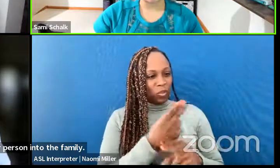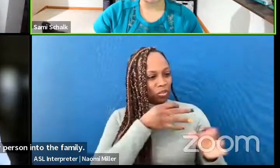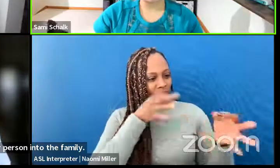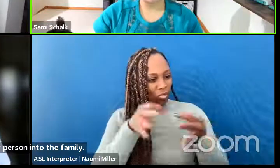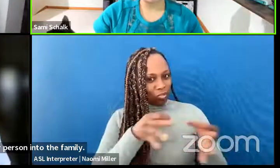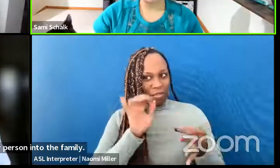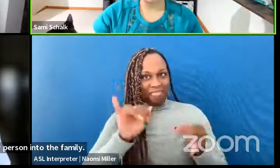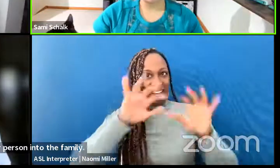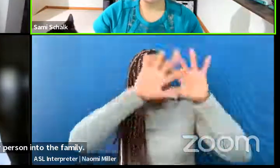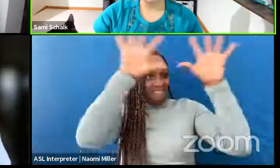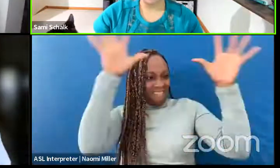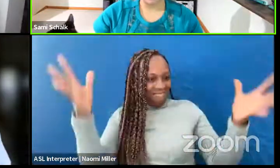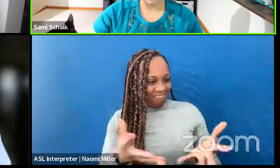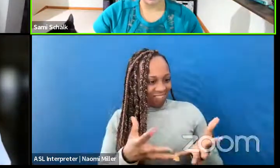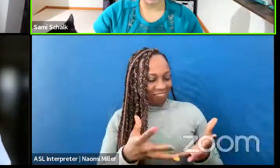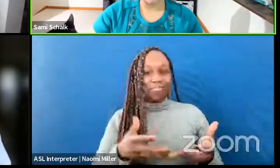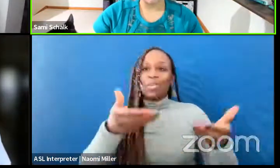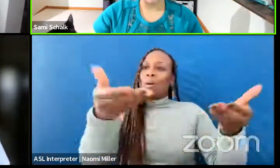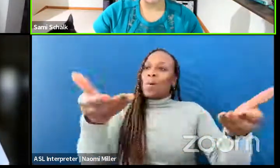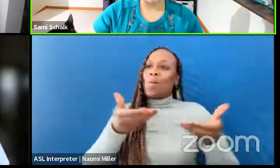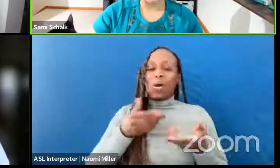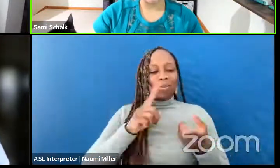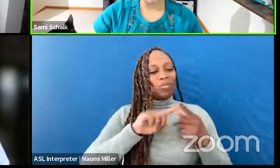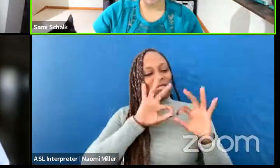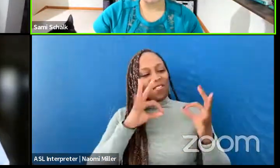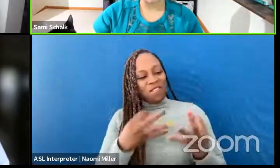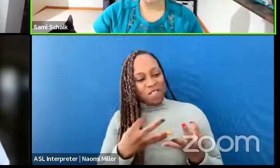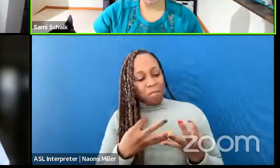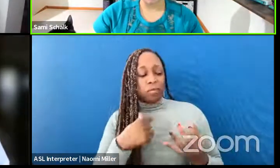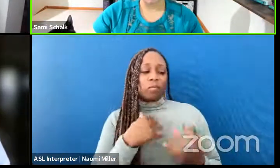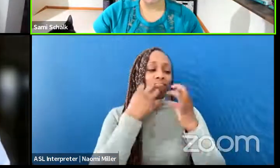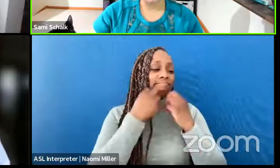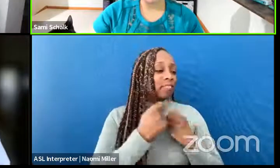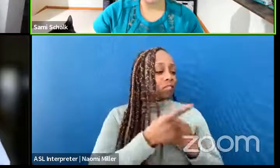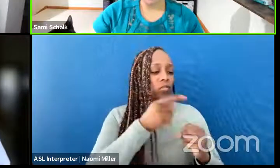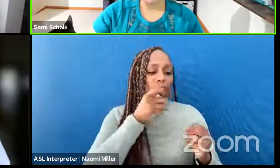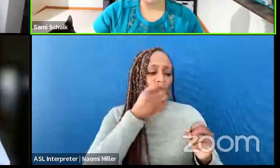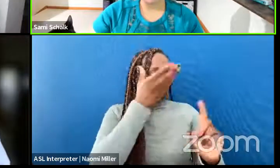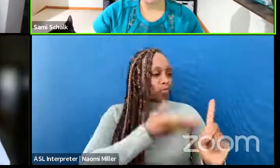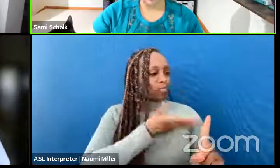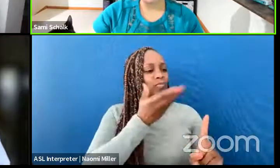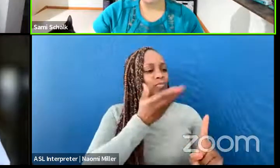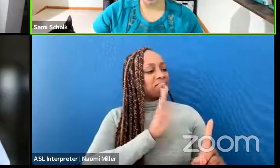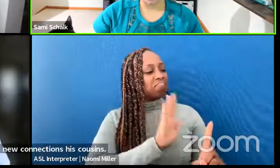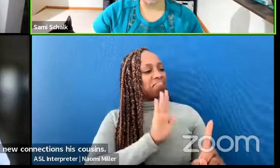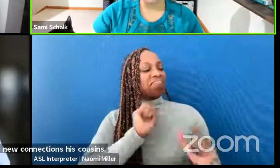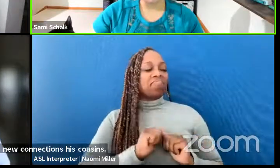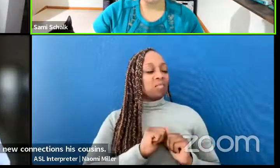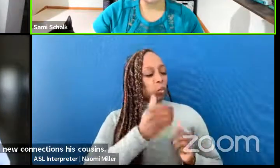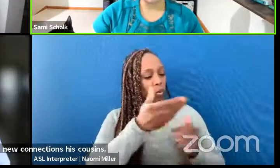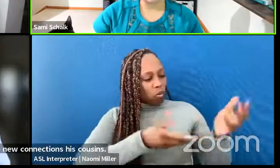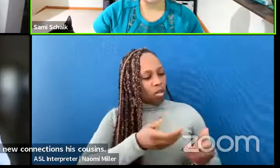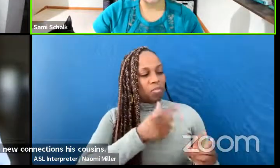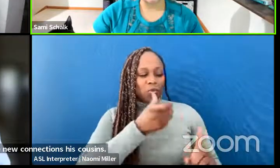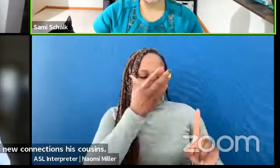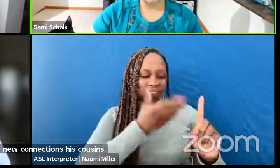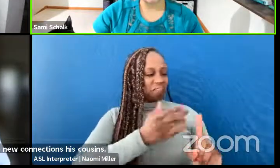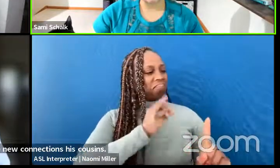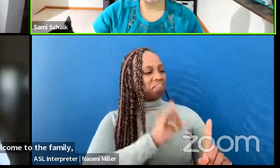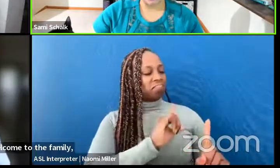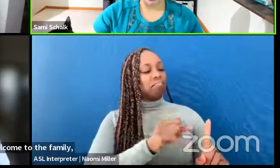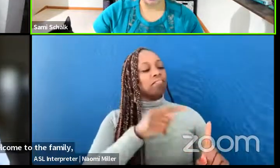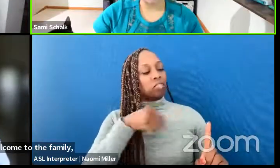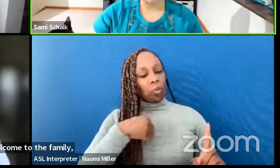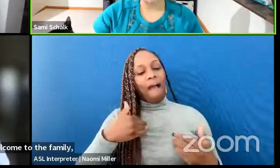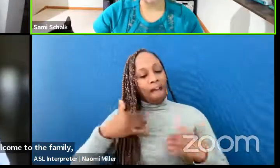it. Welcome to the family, kiddo. We love you as you are. We welcome you as you are. There's a place for